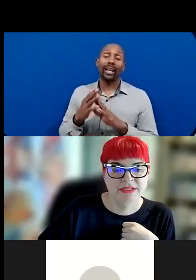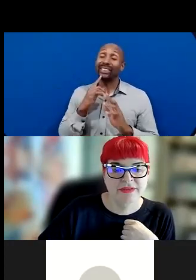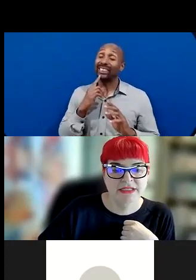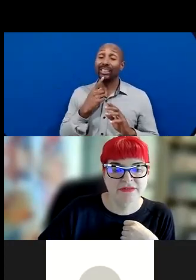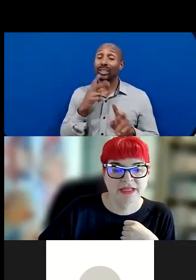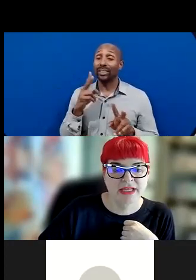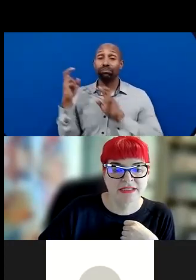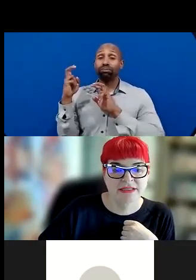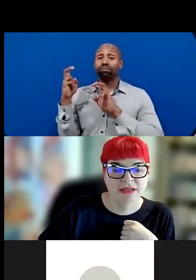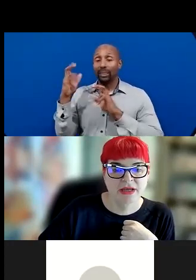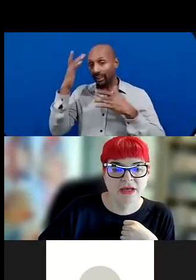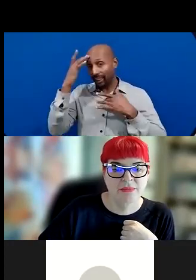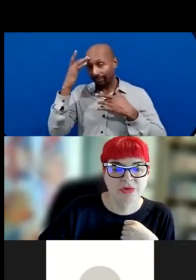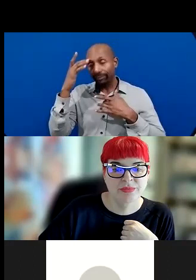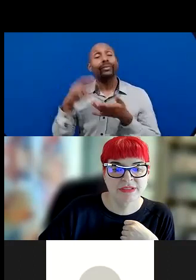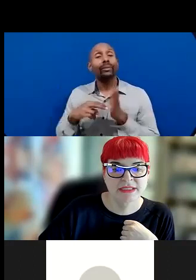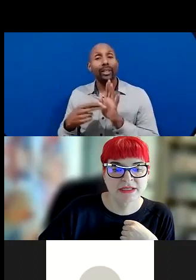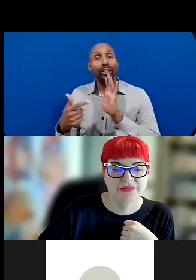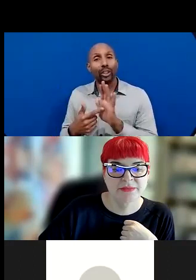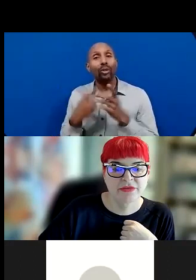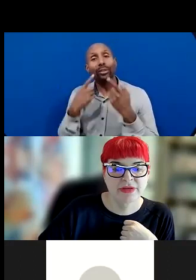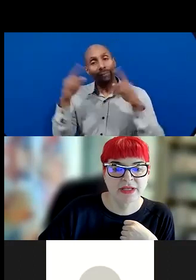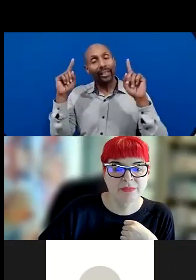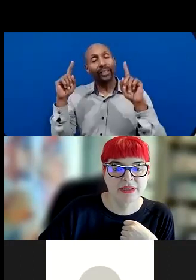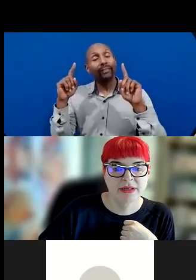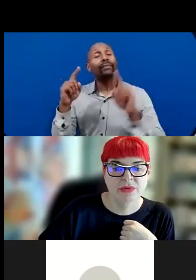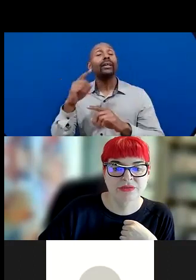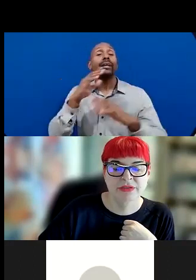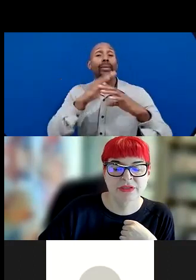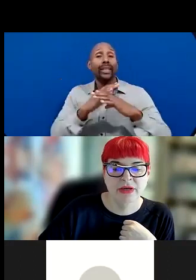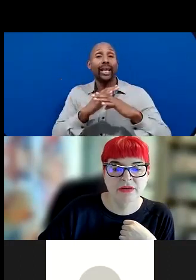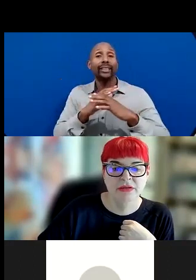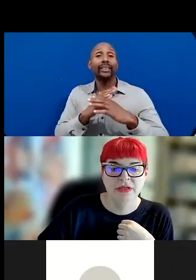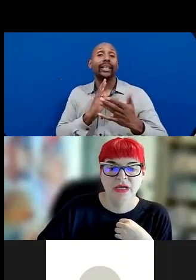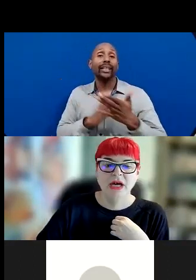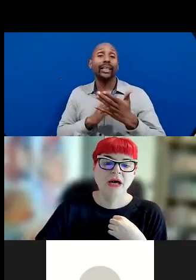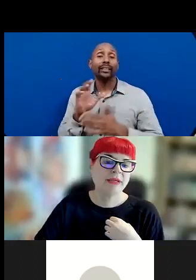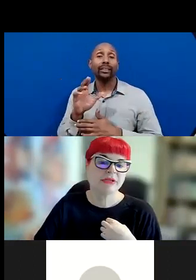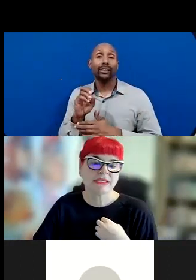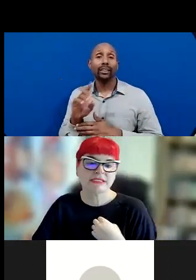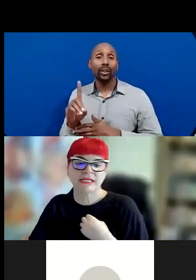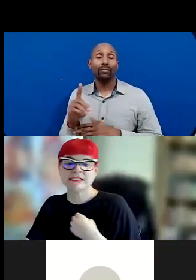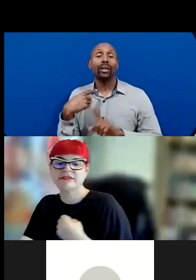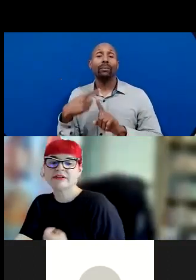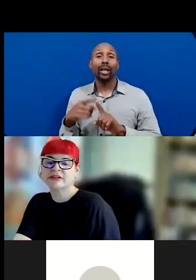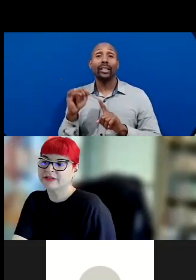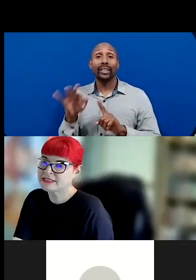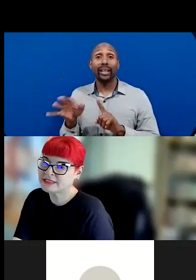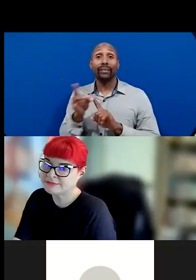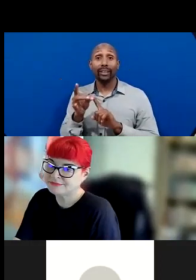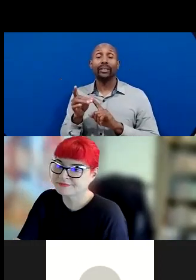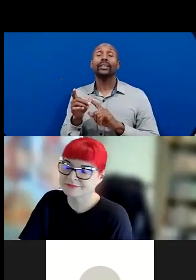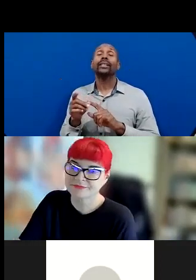it was effective against both protecting from COVID, but it worked really well in protecting against severe